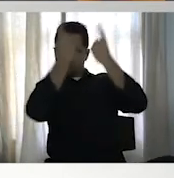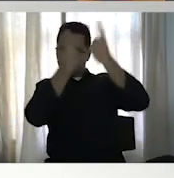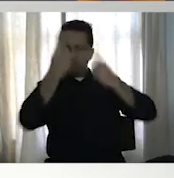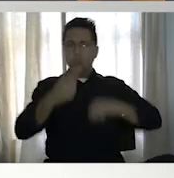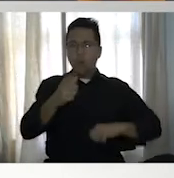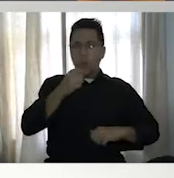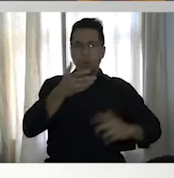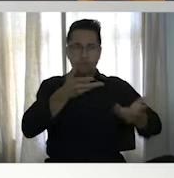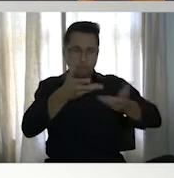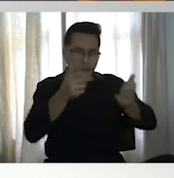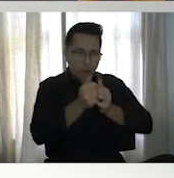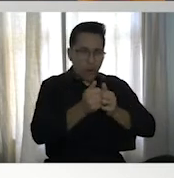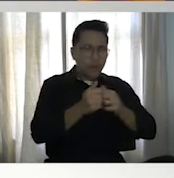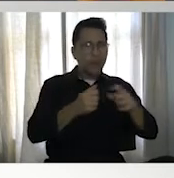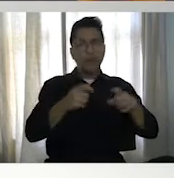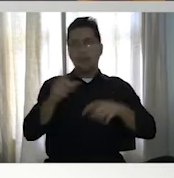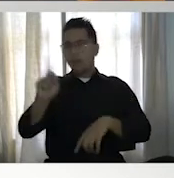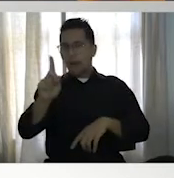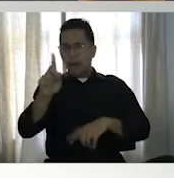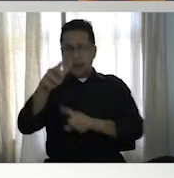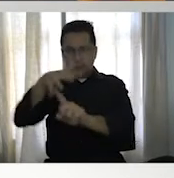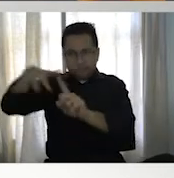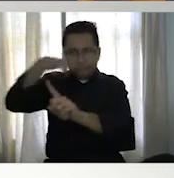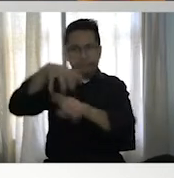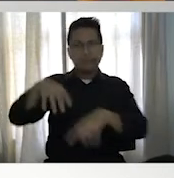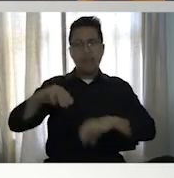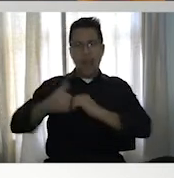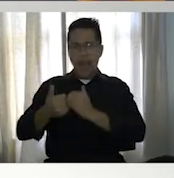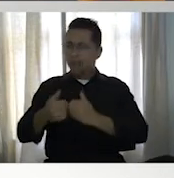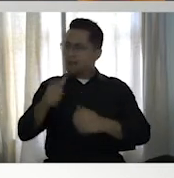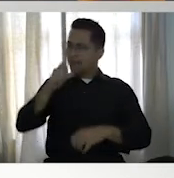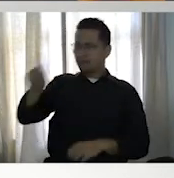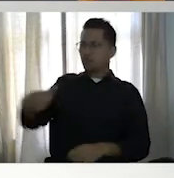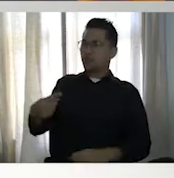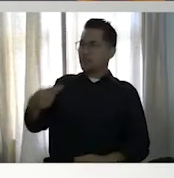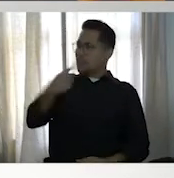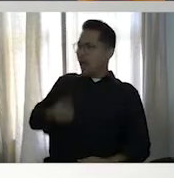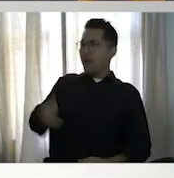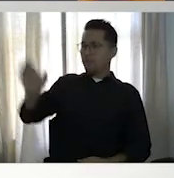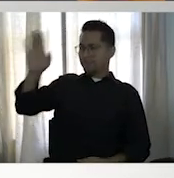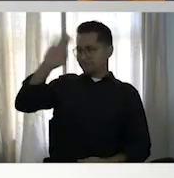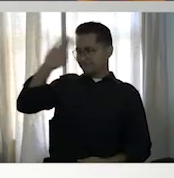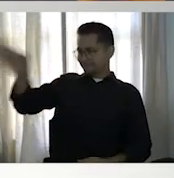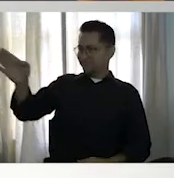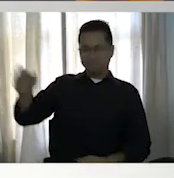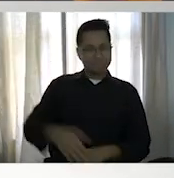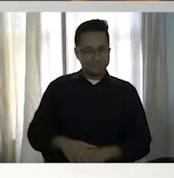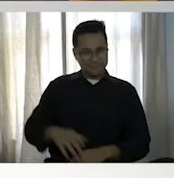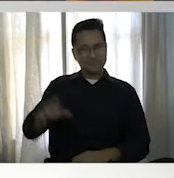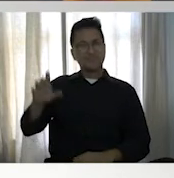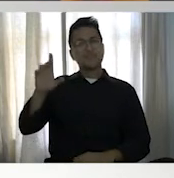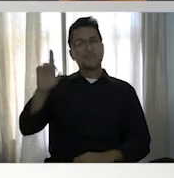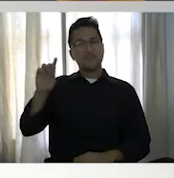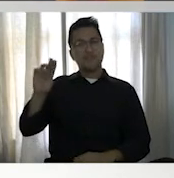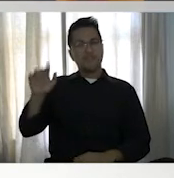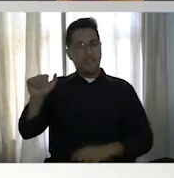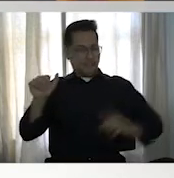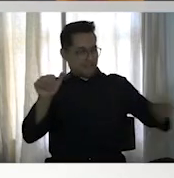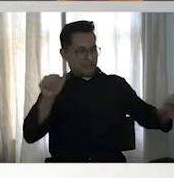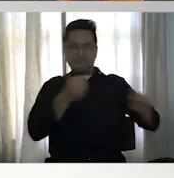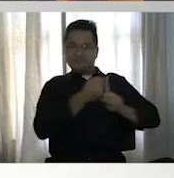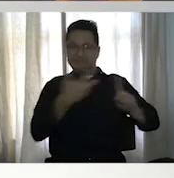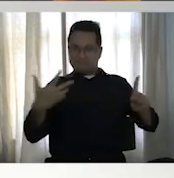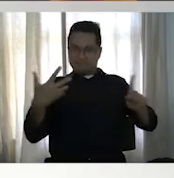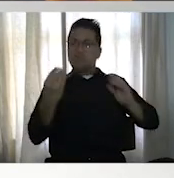where you are, how you need to talk. It's not just saying hi. So Donna is going to tell you more now in more detail.